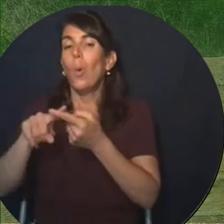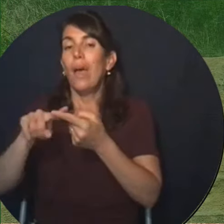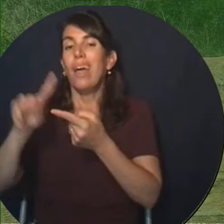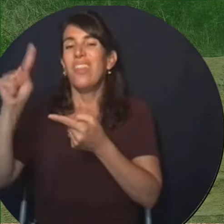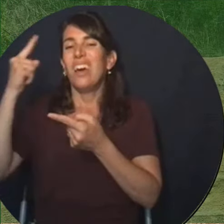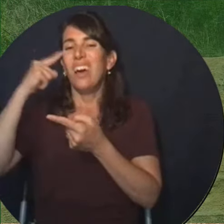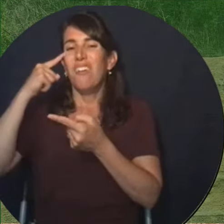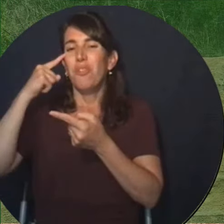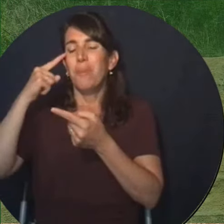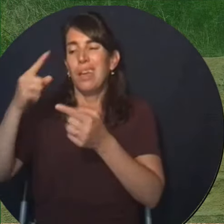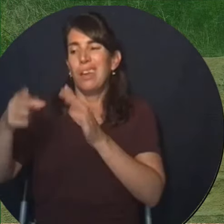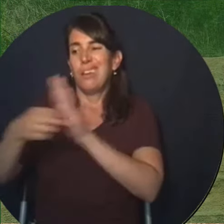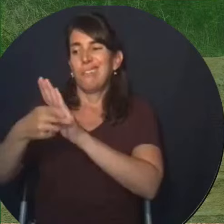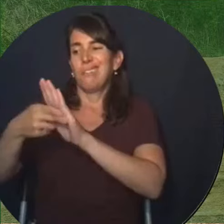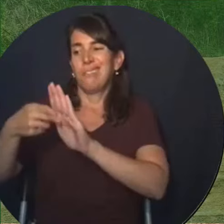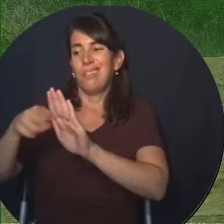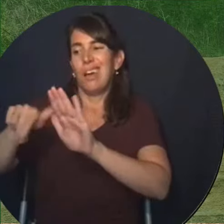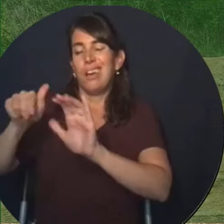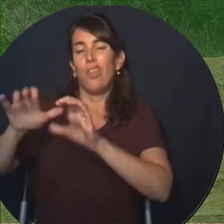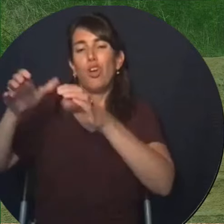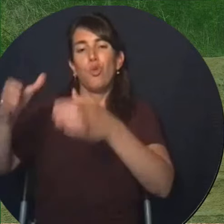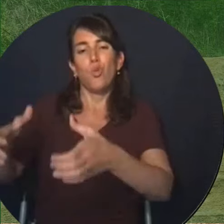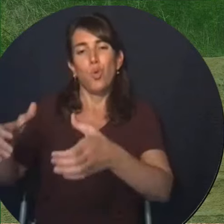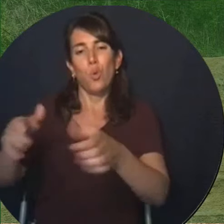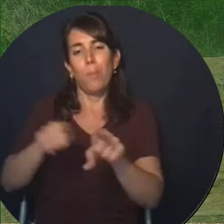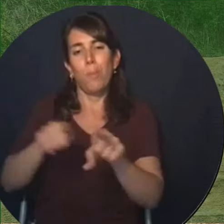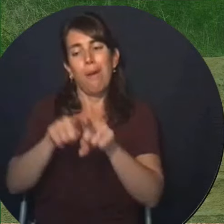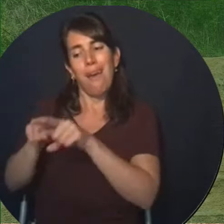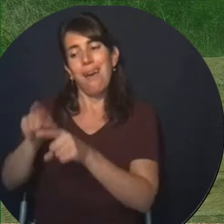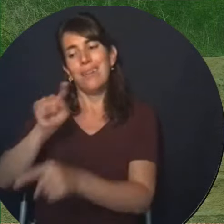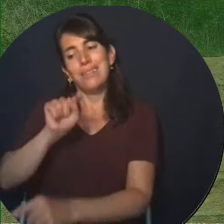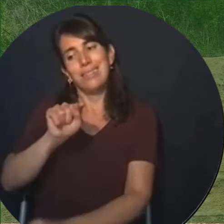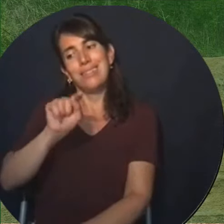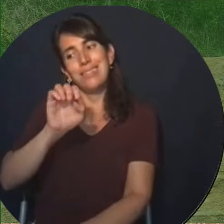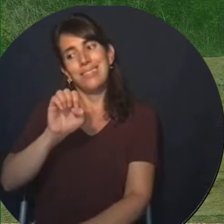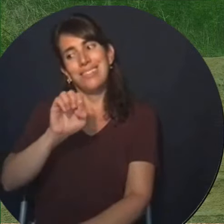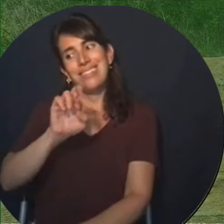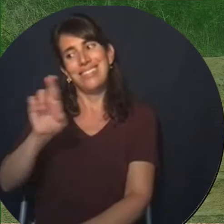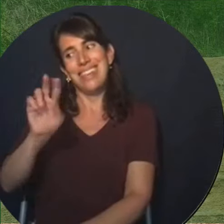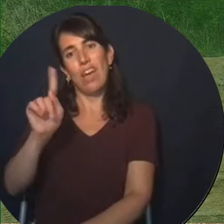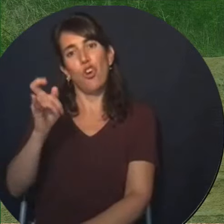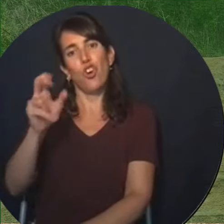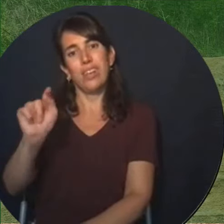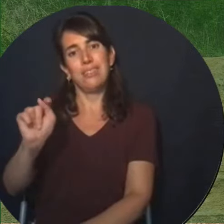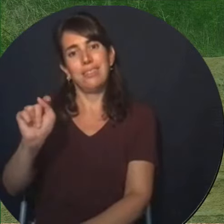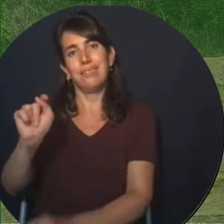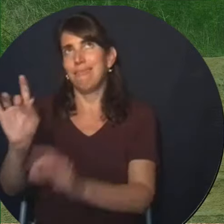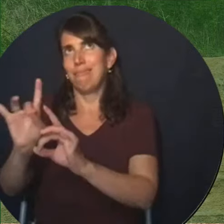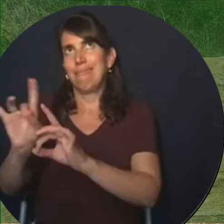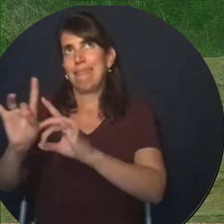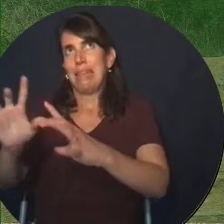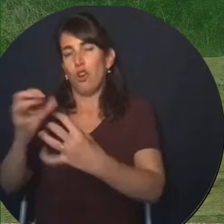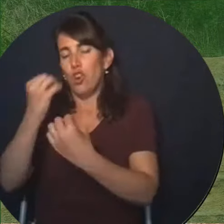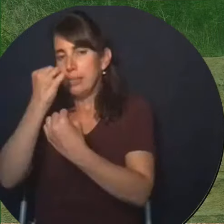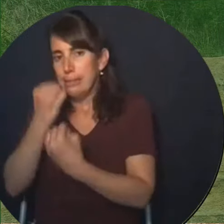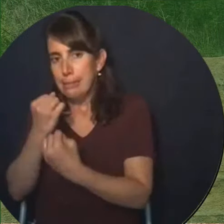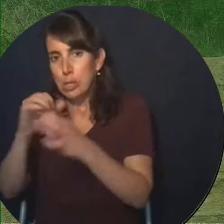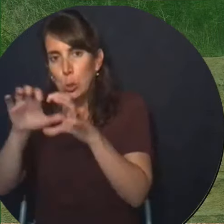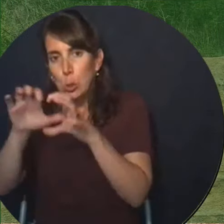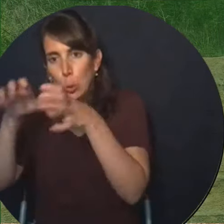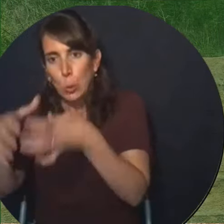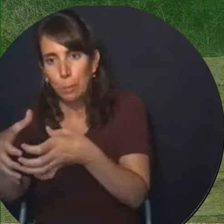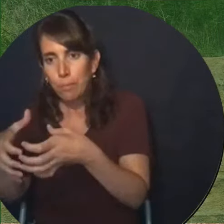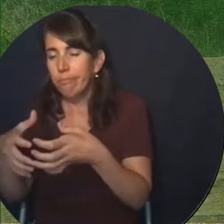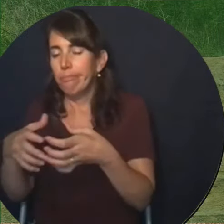group. That's not an issue here. And so, yes, we have to know what the worst case scenario is, but I don't think that's a scenario that we're in right